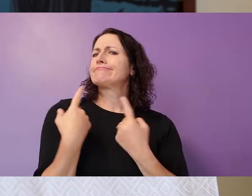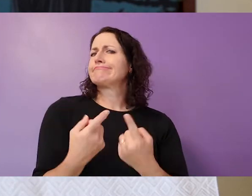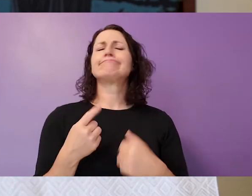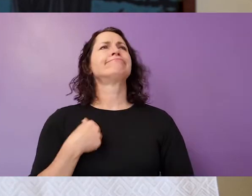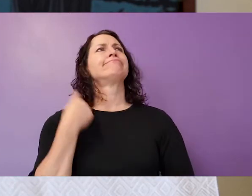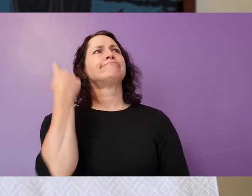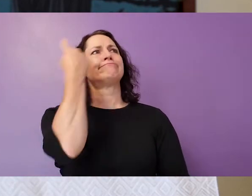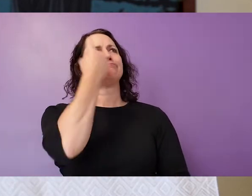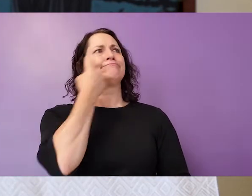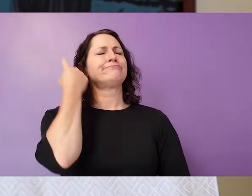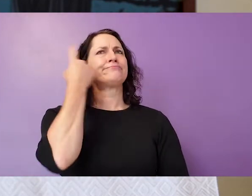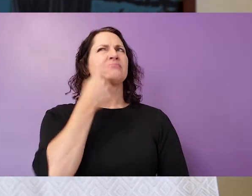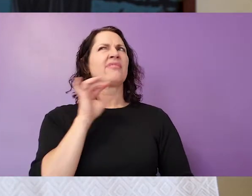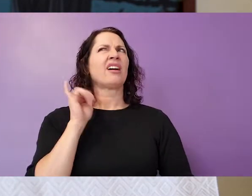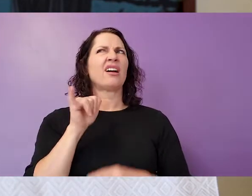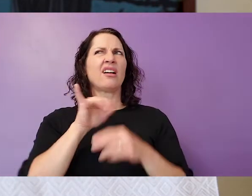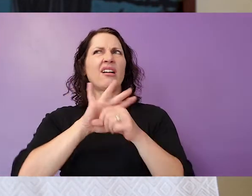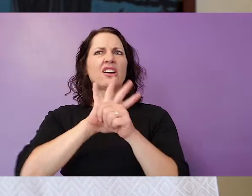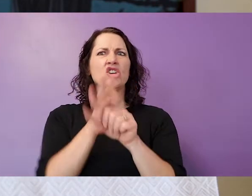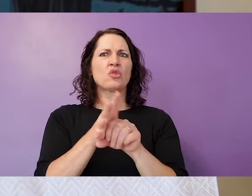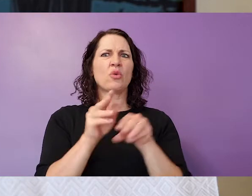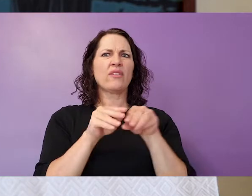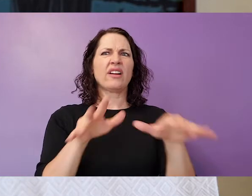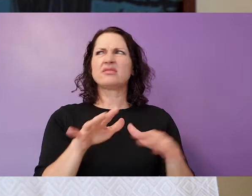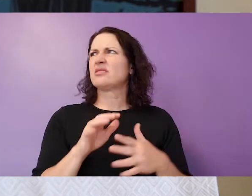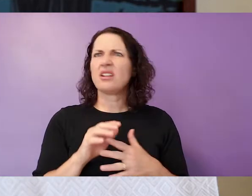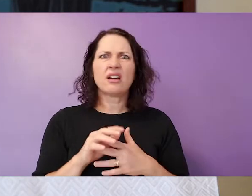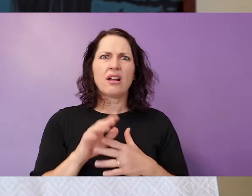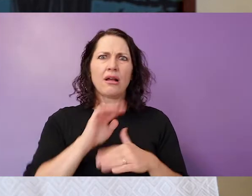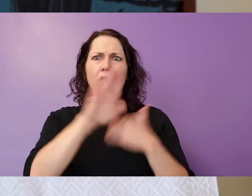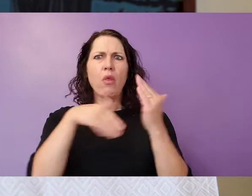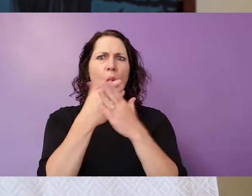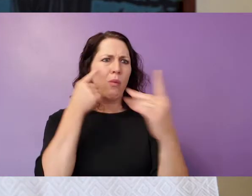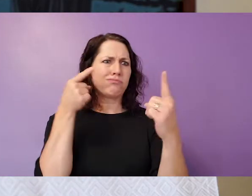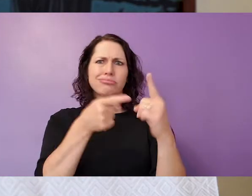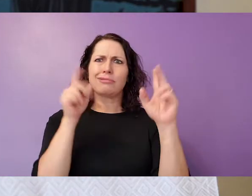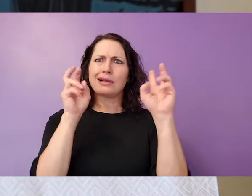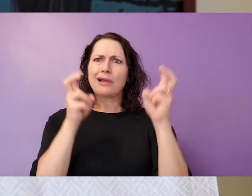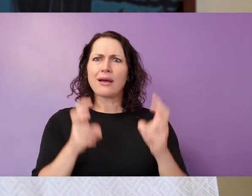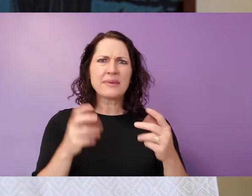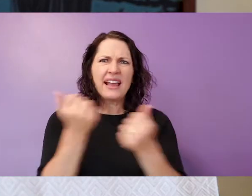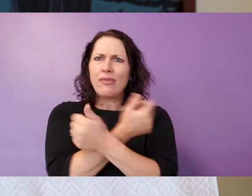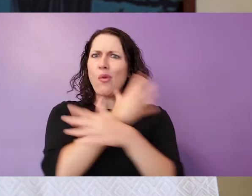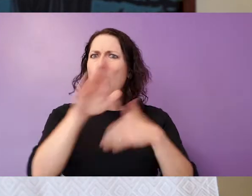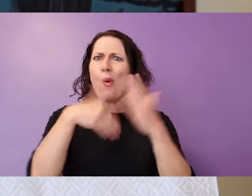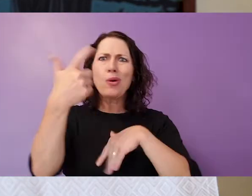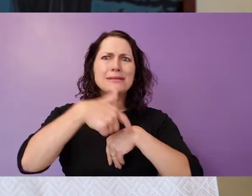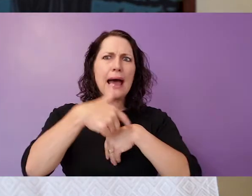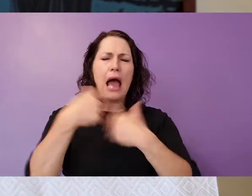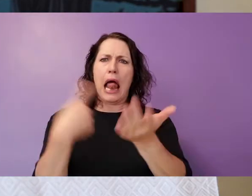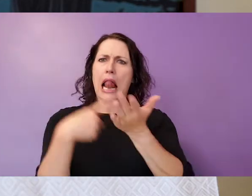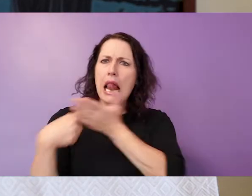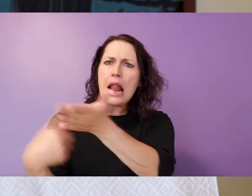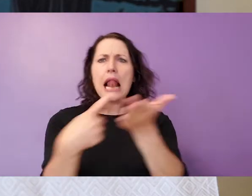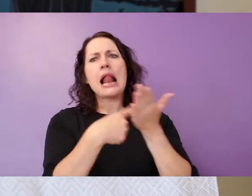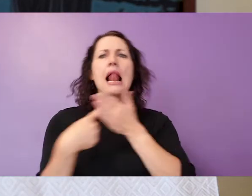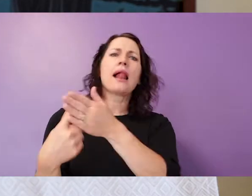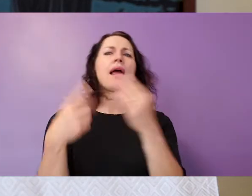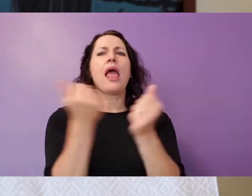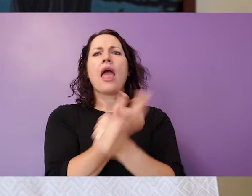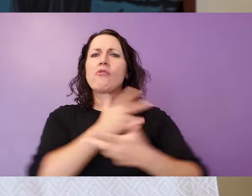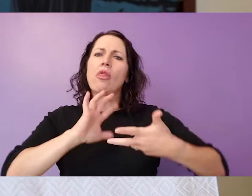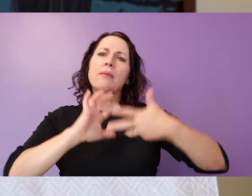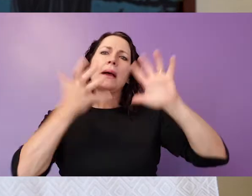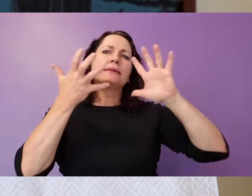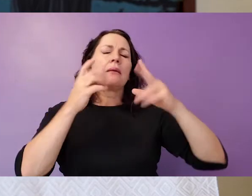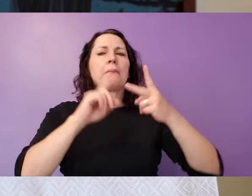the virus was pretty much all we talked about. It's inconveniences. It's